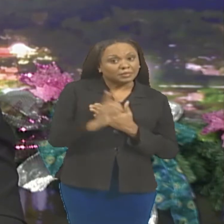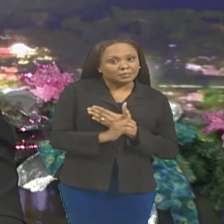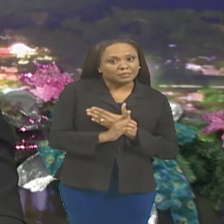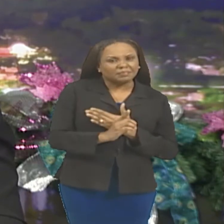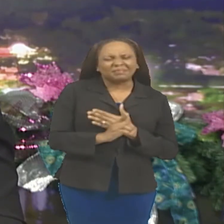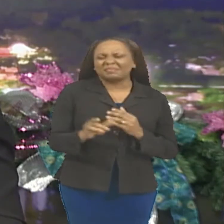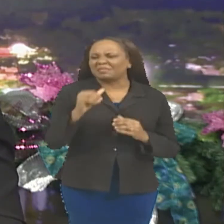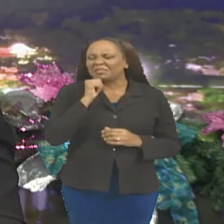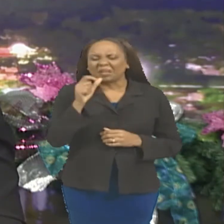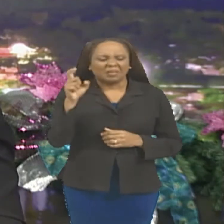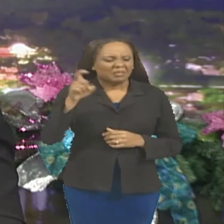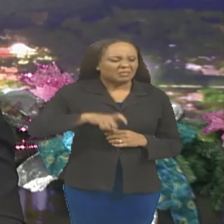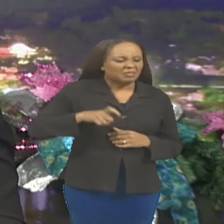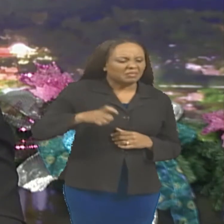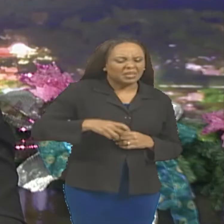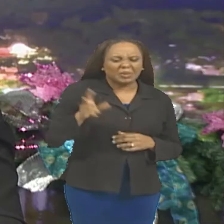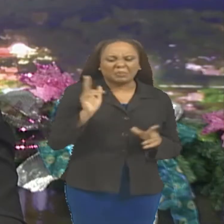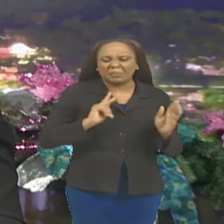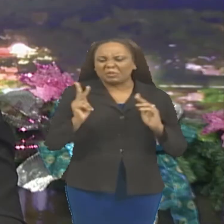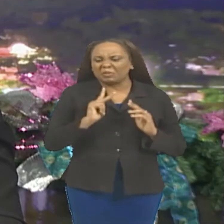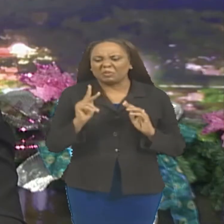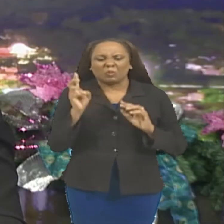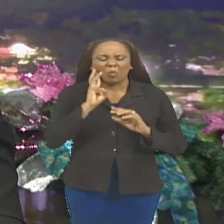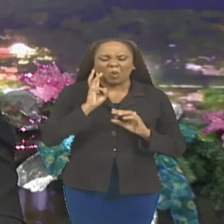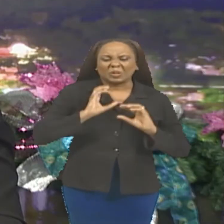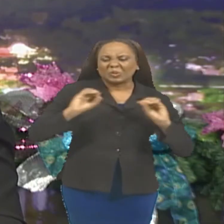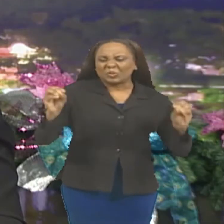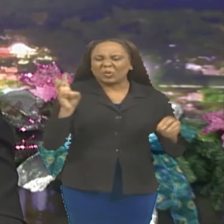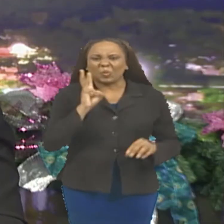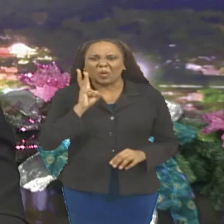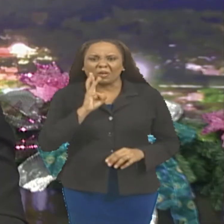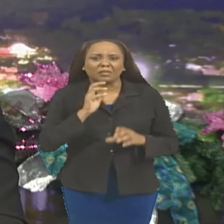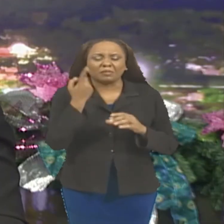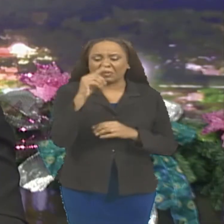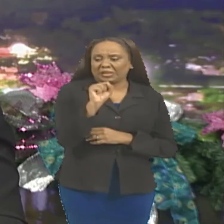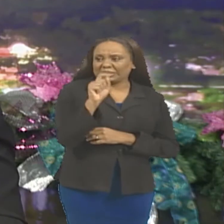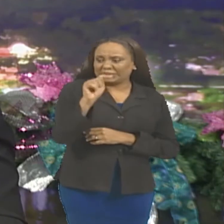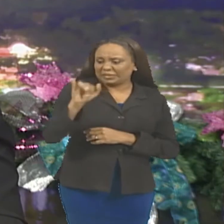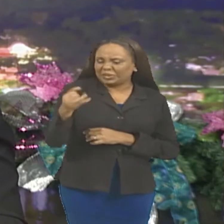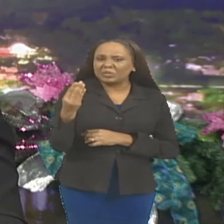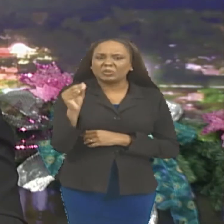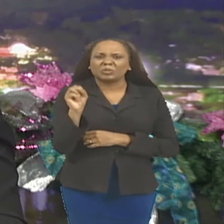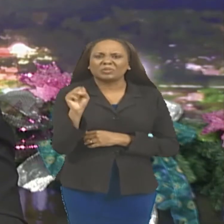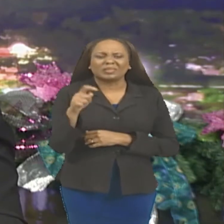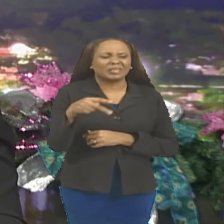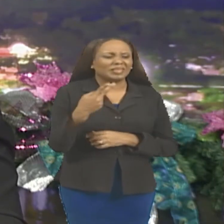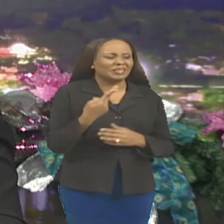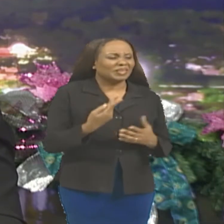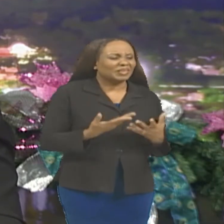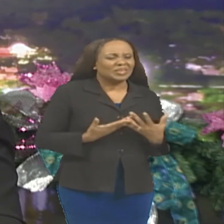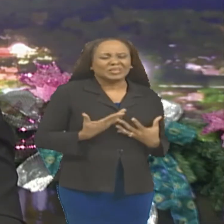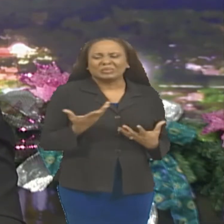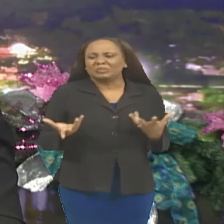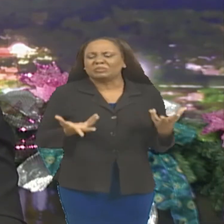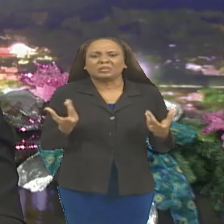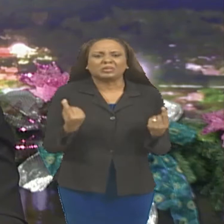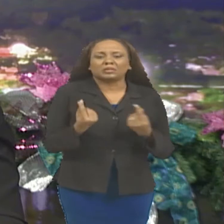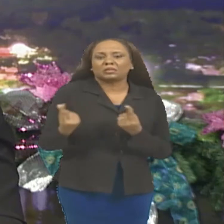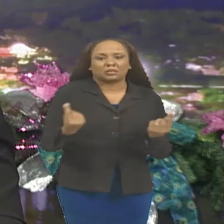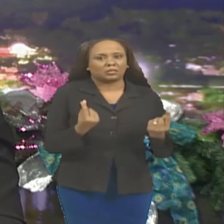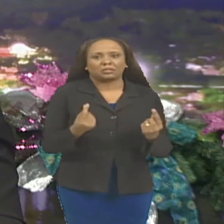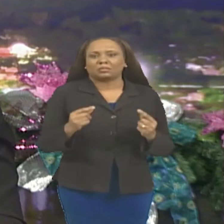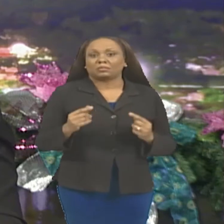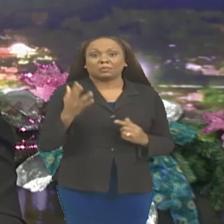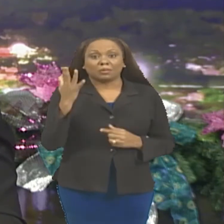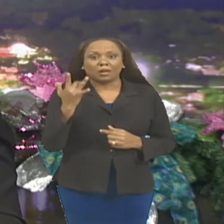be no need to distribute buckets to the people of St. Joseph or any other communities now affected by water issues,